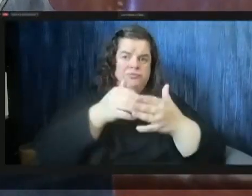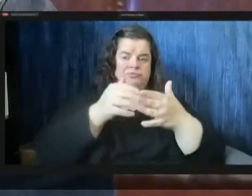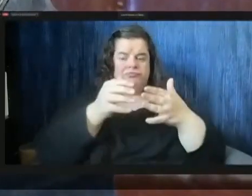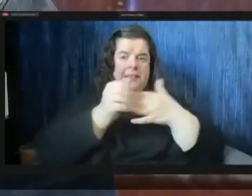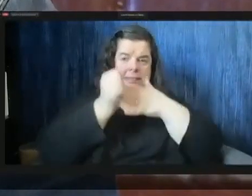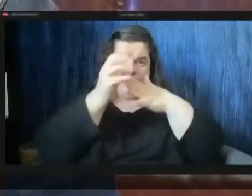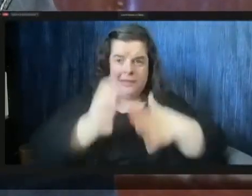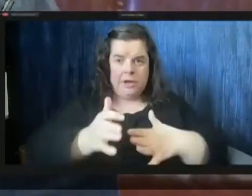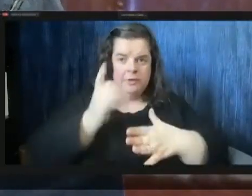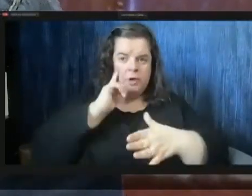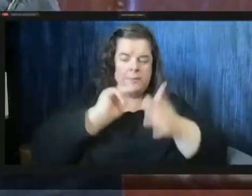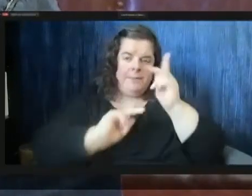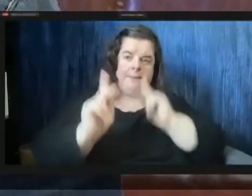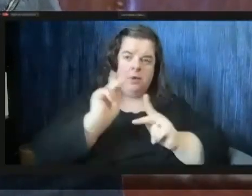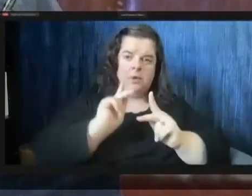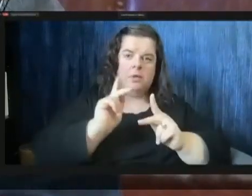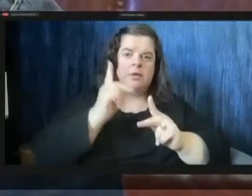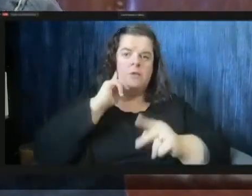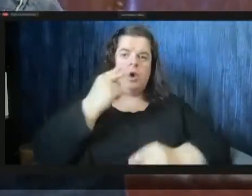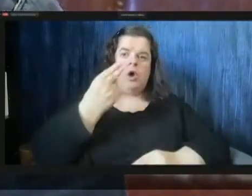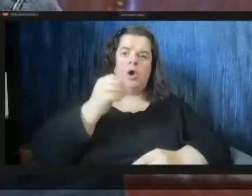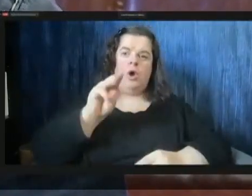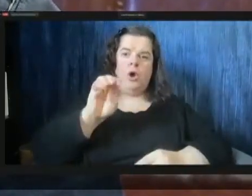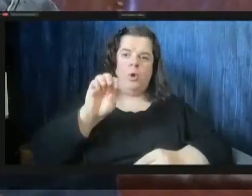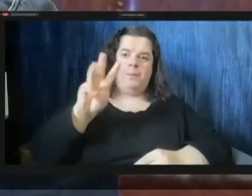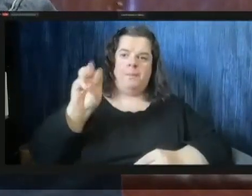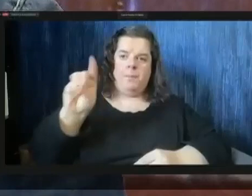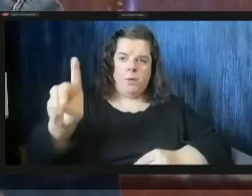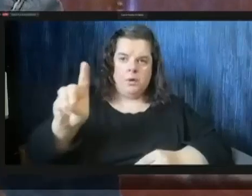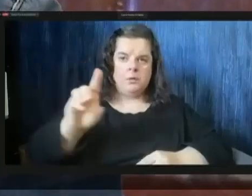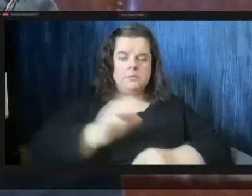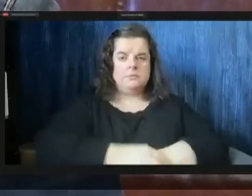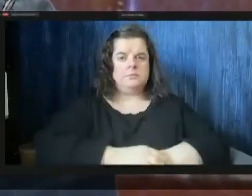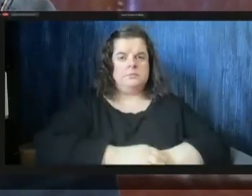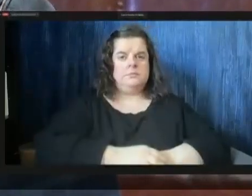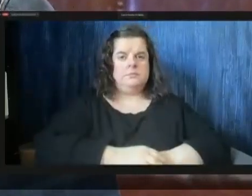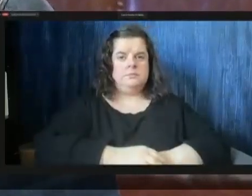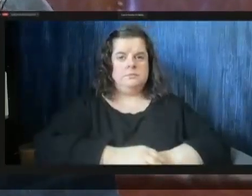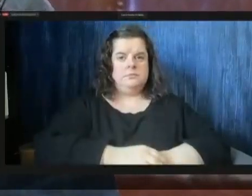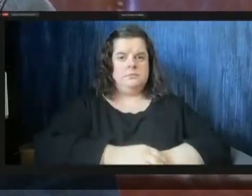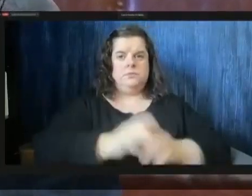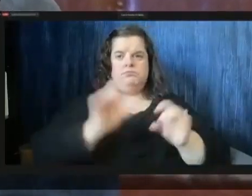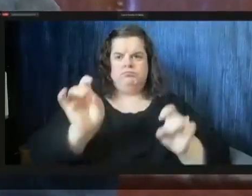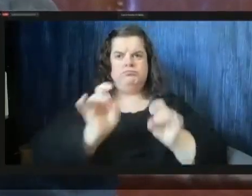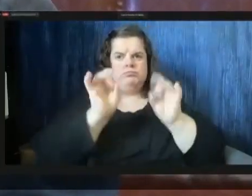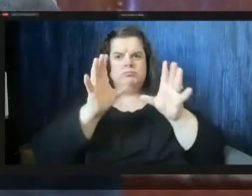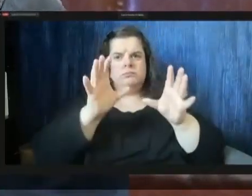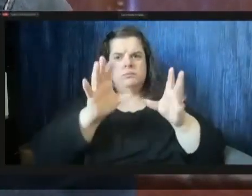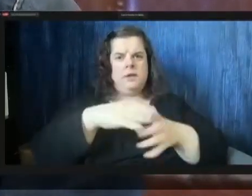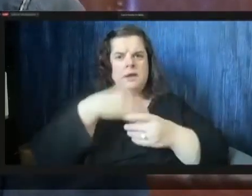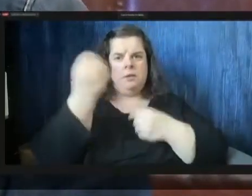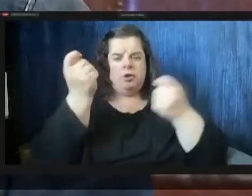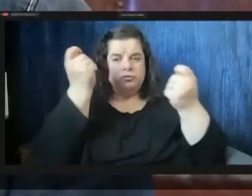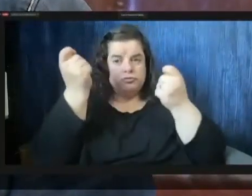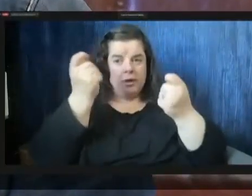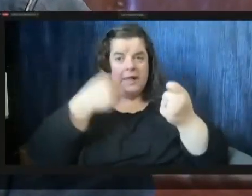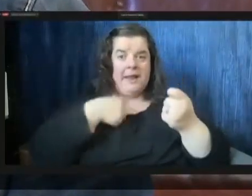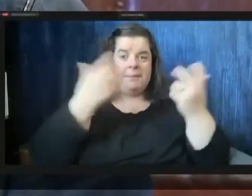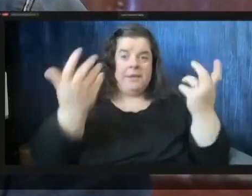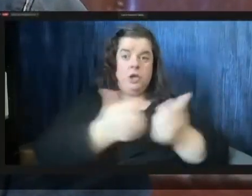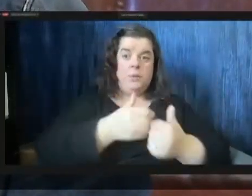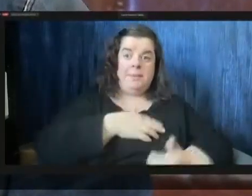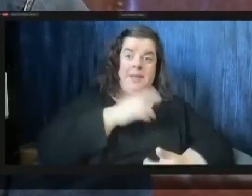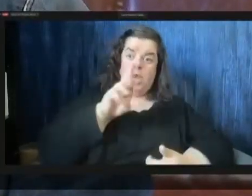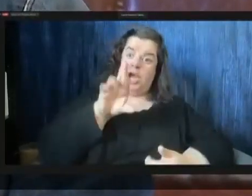for people who of Homewood. This is completely out of control. And I'm here with my RCO